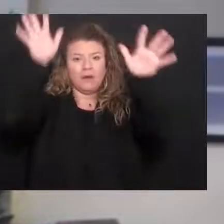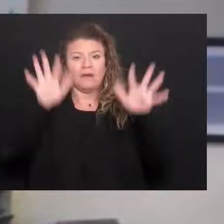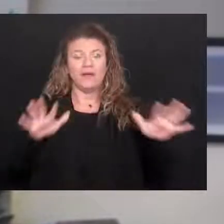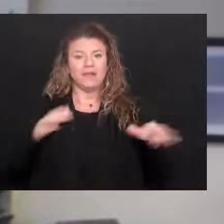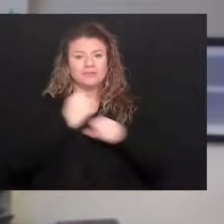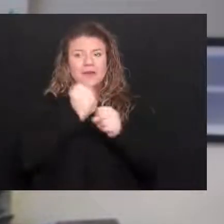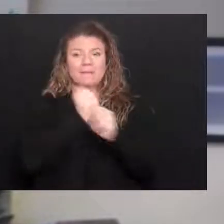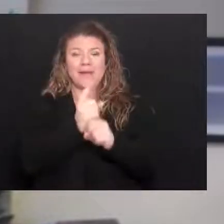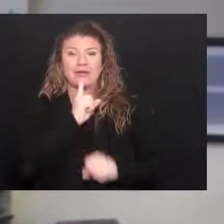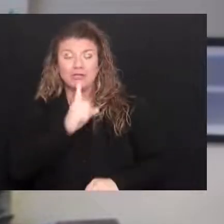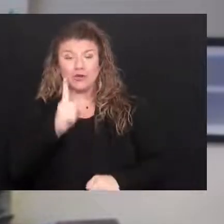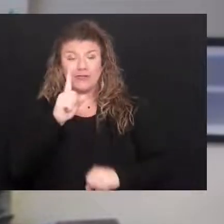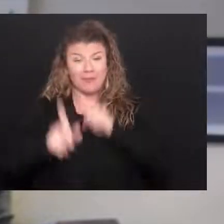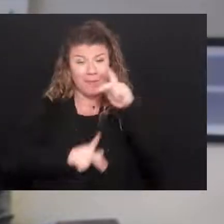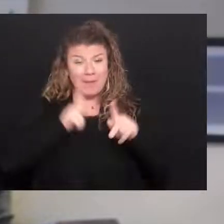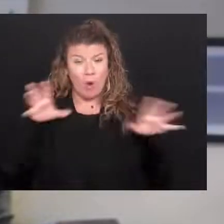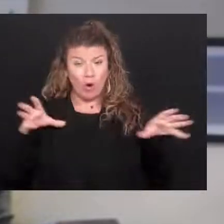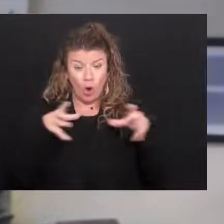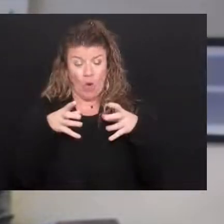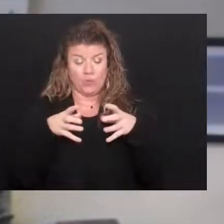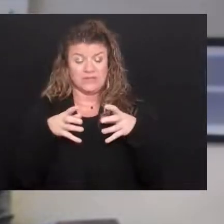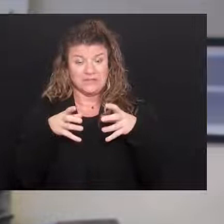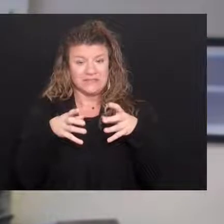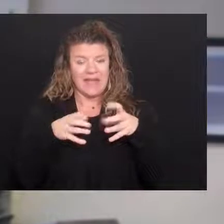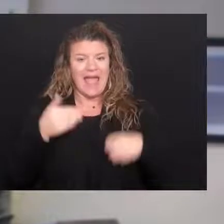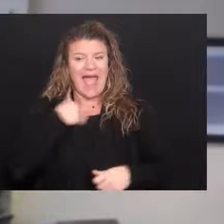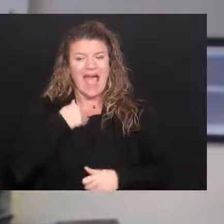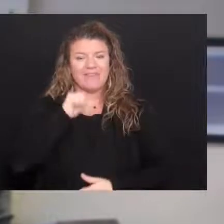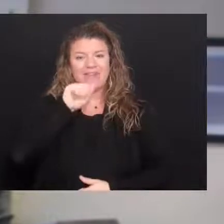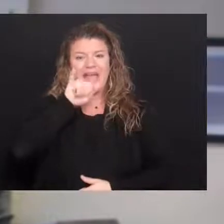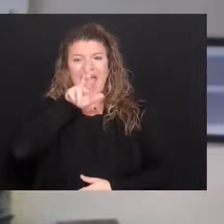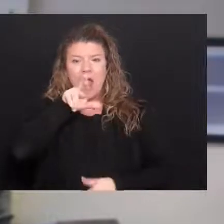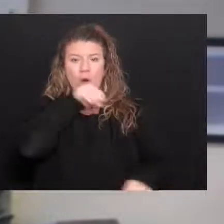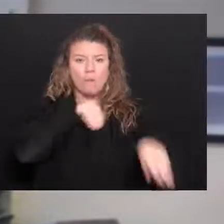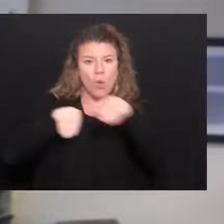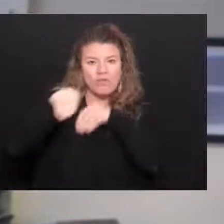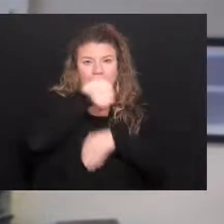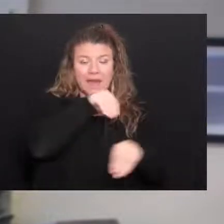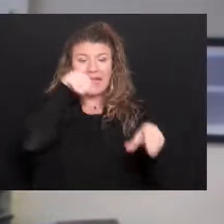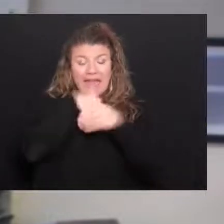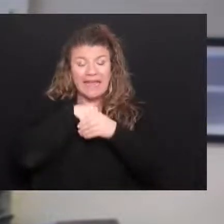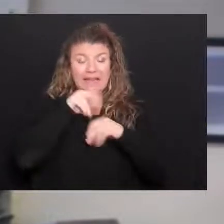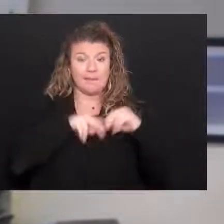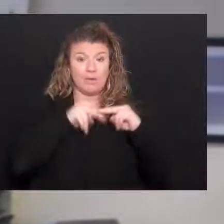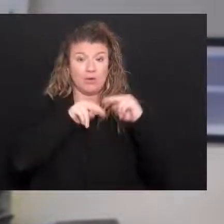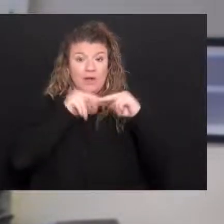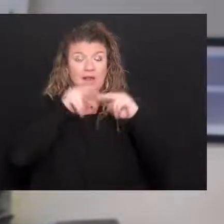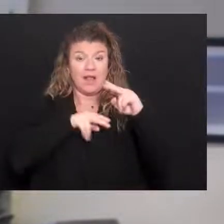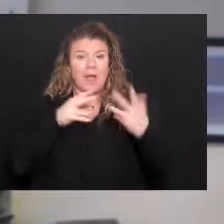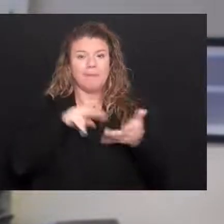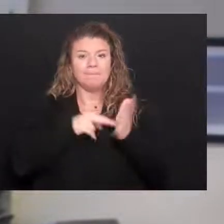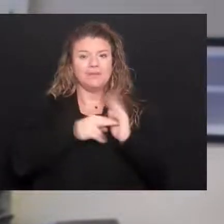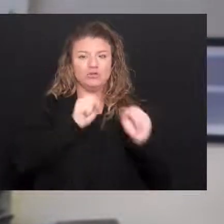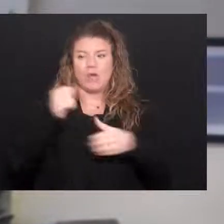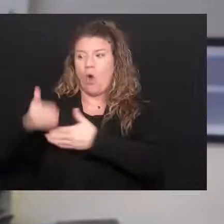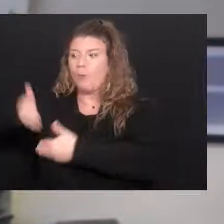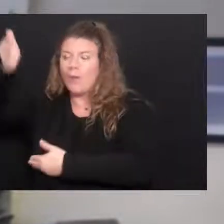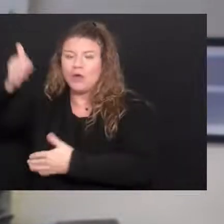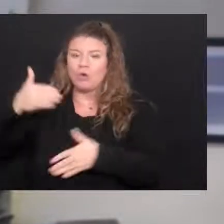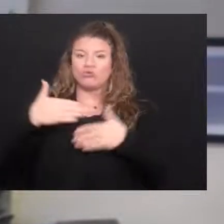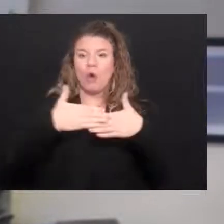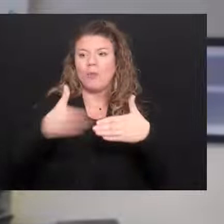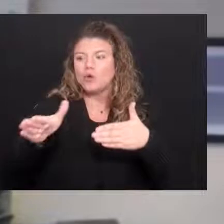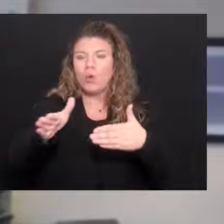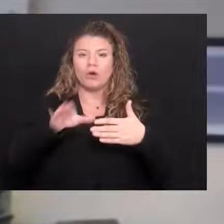people in close proximity, then having air movement in the building, if you can open windows or if you can open doors or